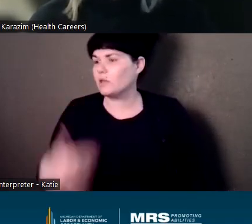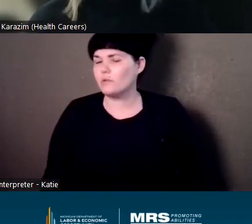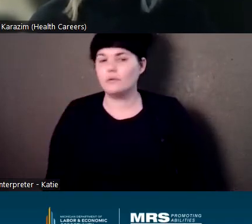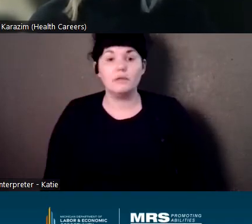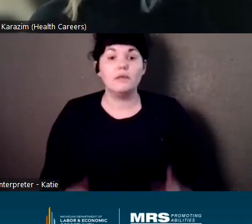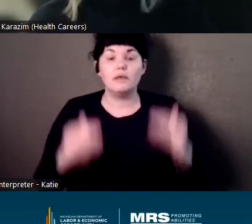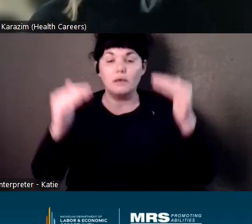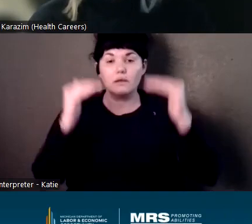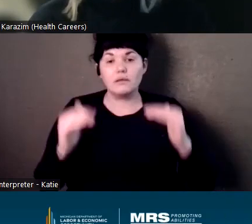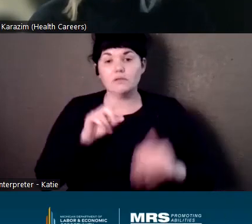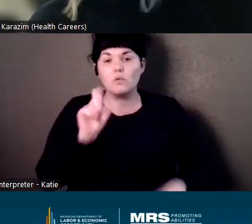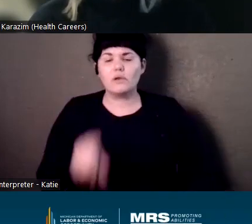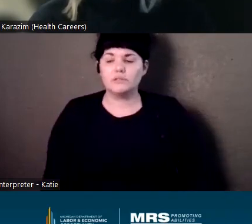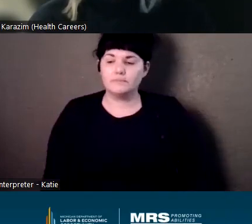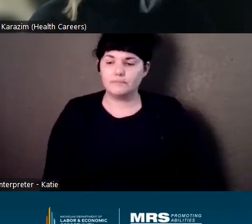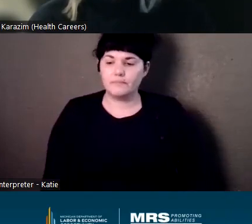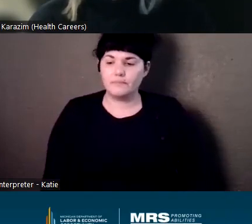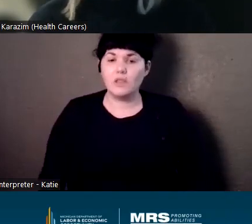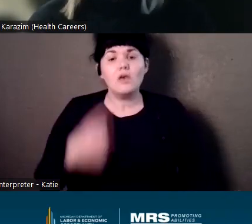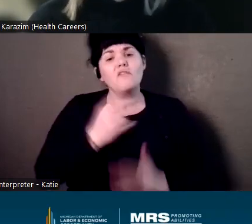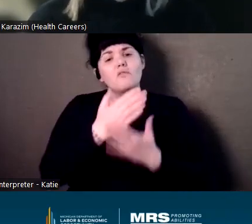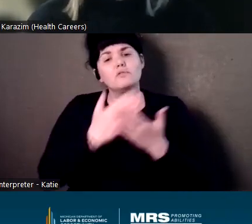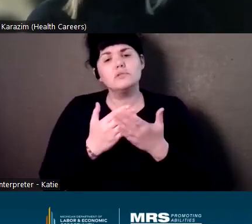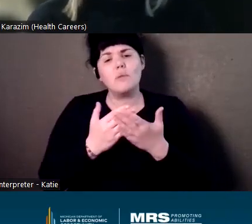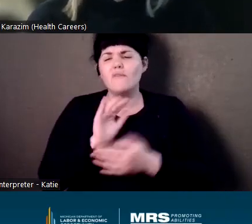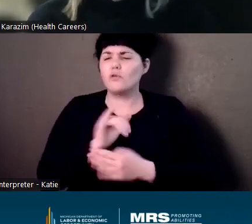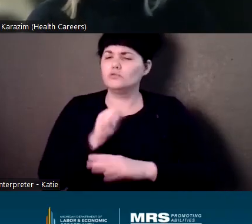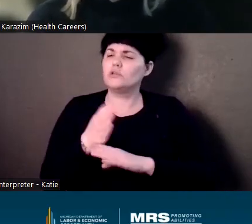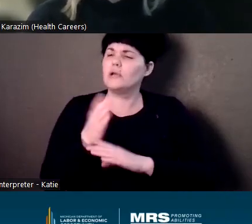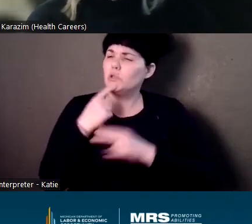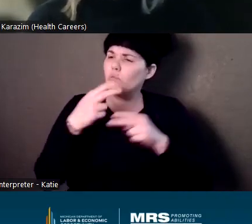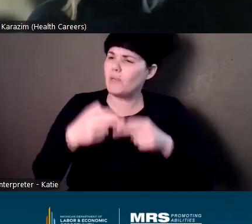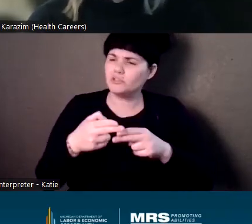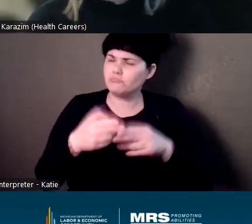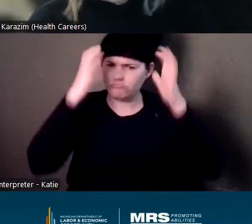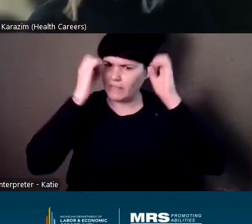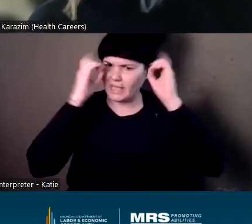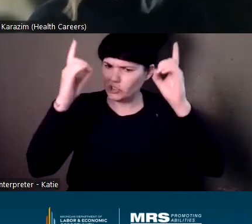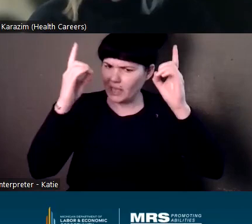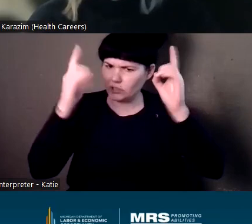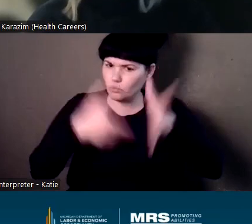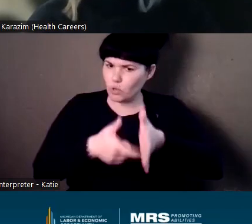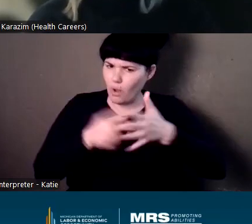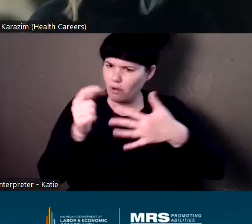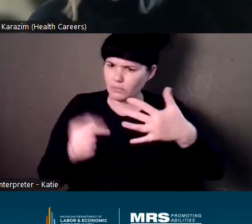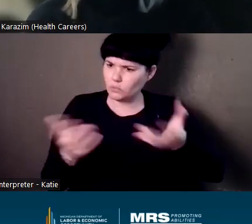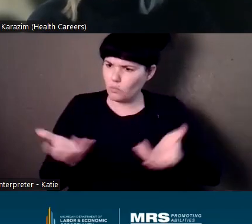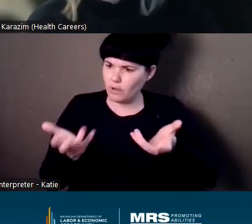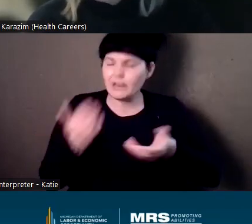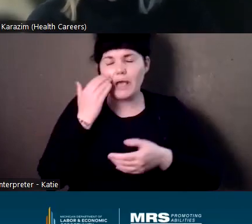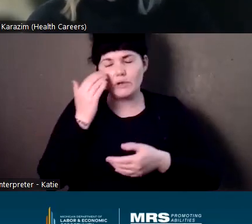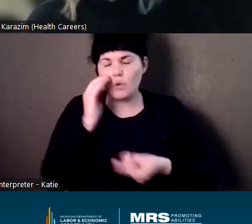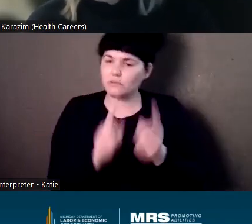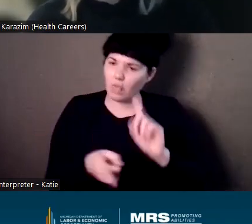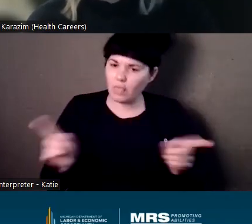the education requirements for some of the positions you mentioned? And I know there's all levels, but yeah. if you can just kind of mention